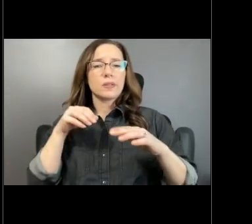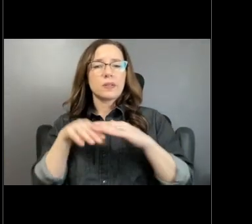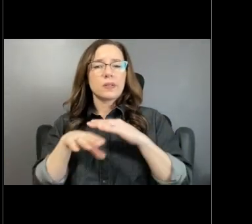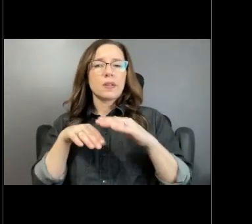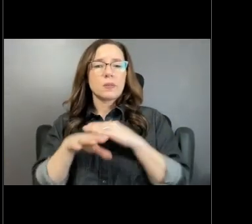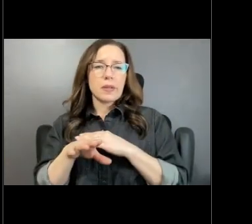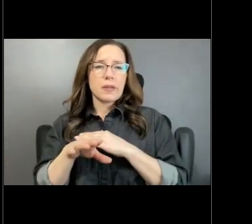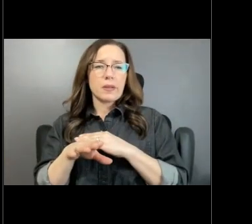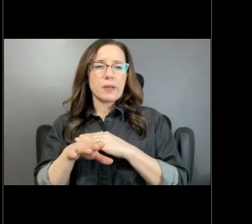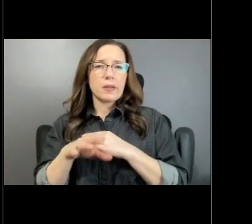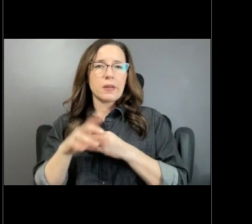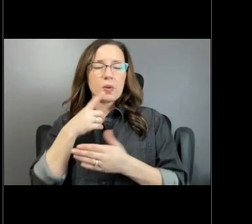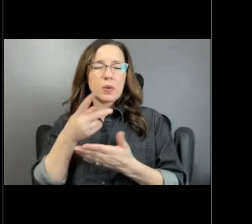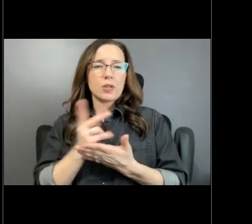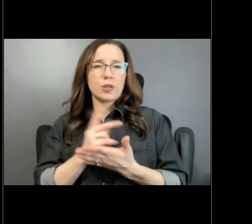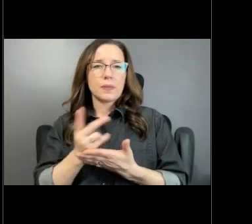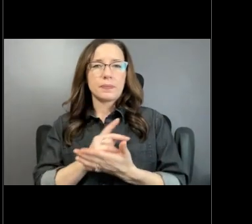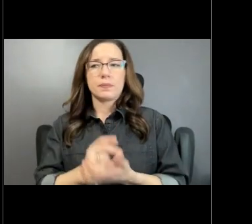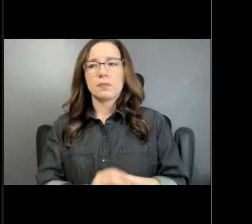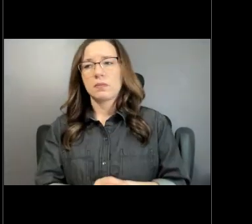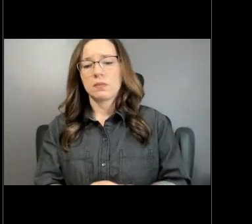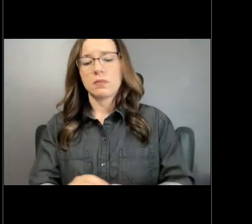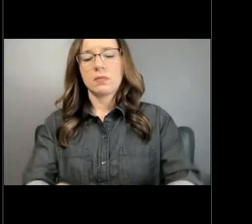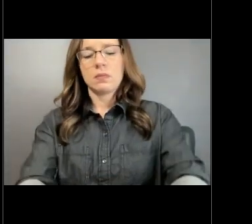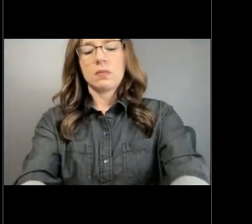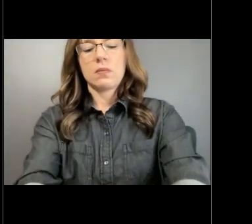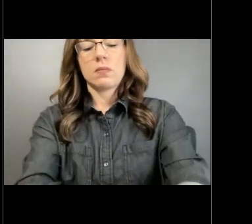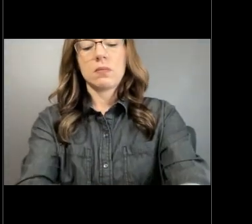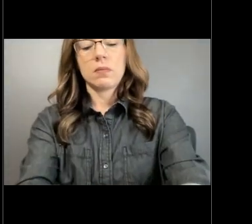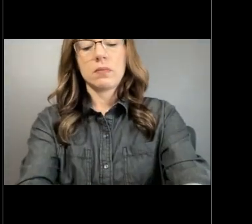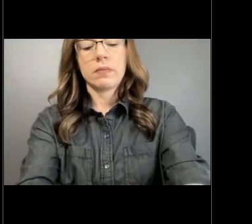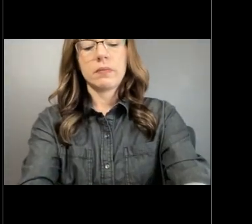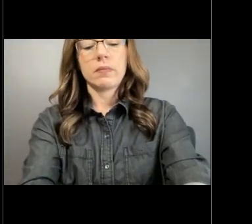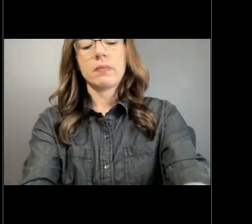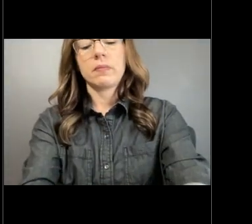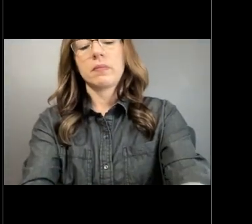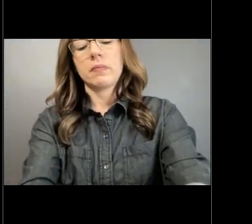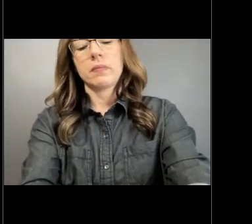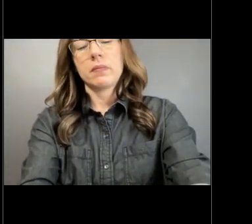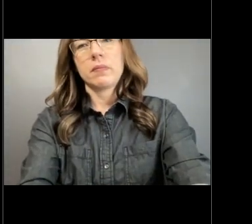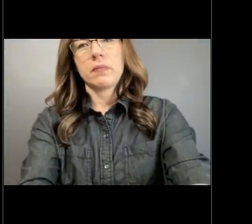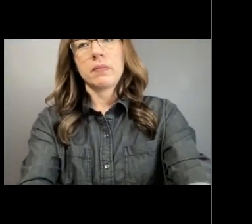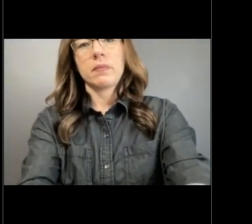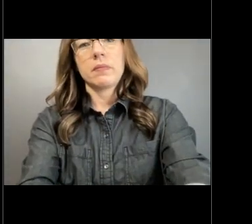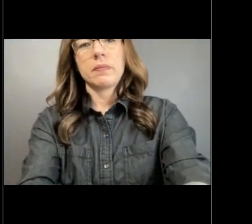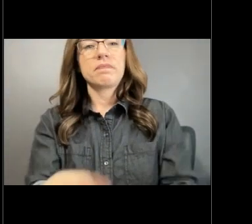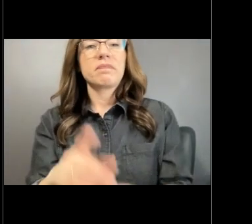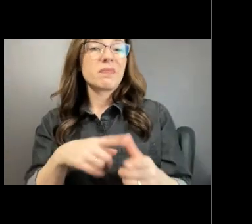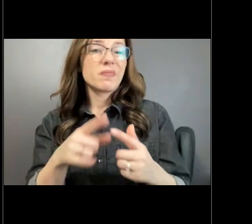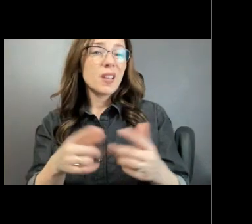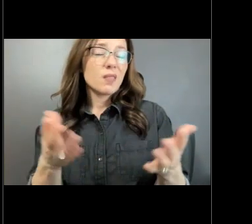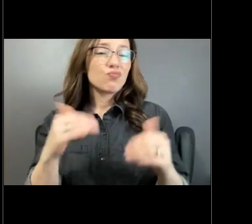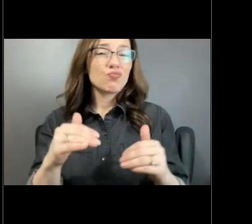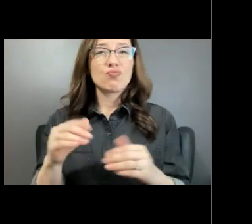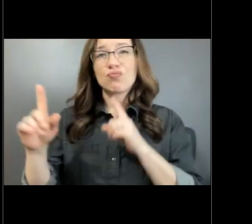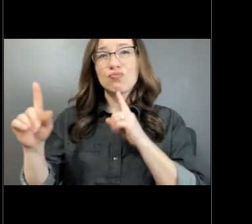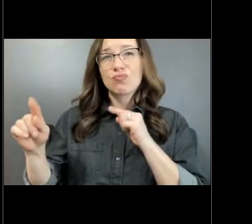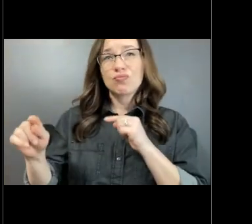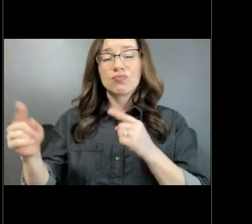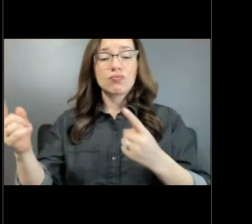accessibility in kitchens. We will follow that with the live Q&A session, and then the knowledge